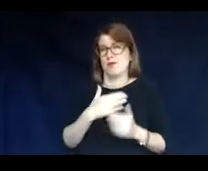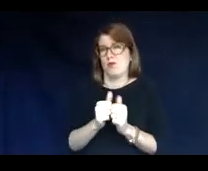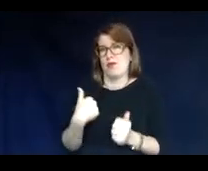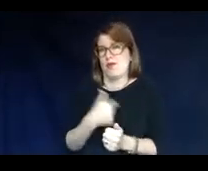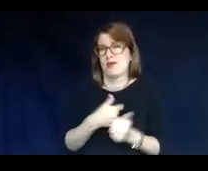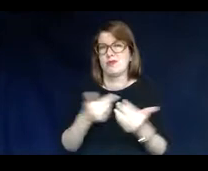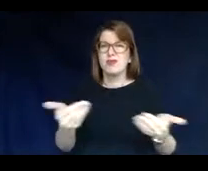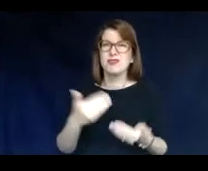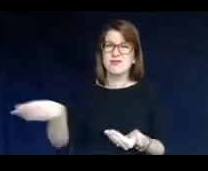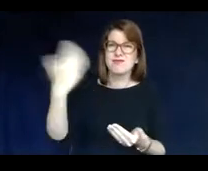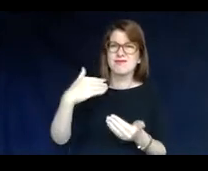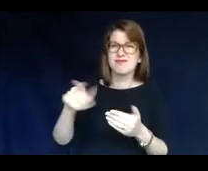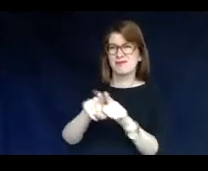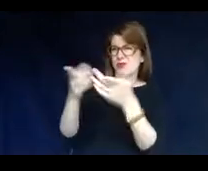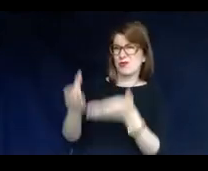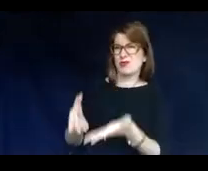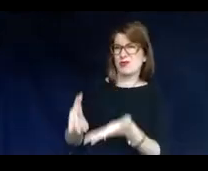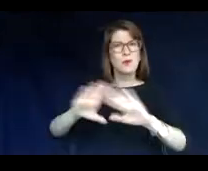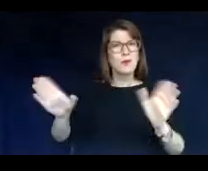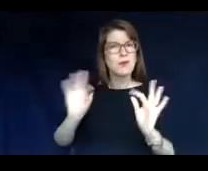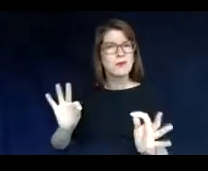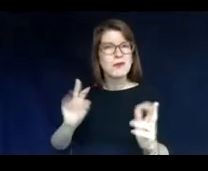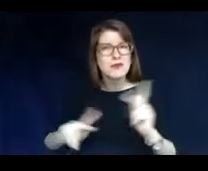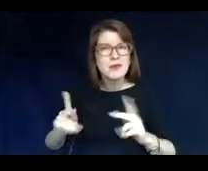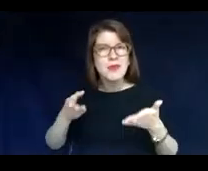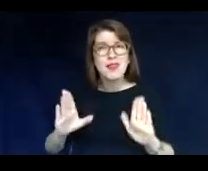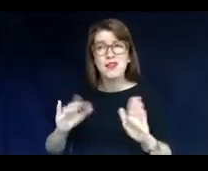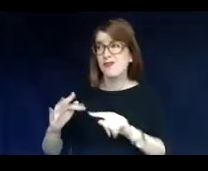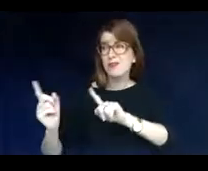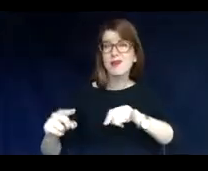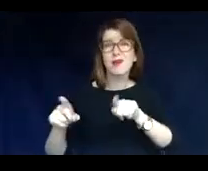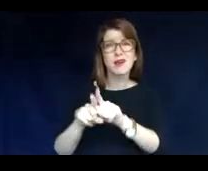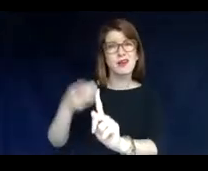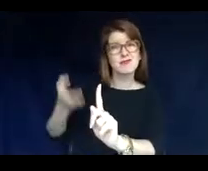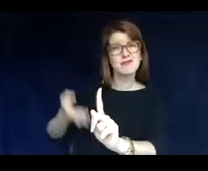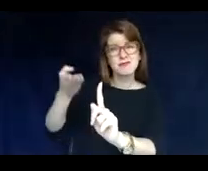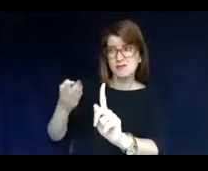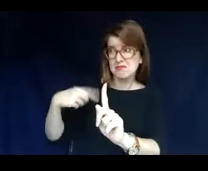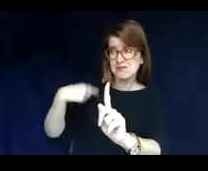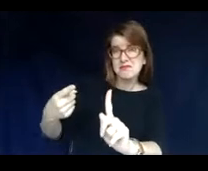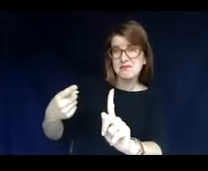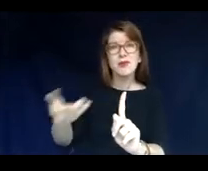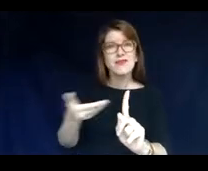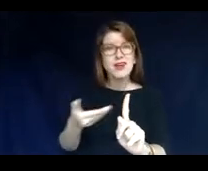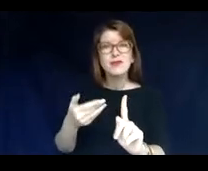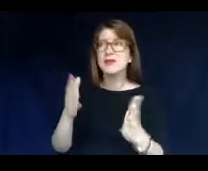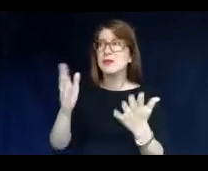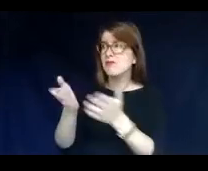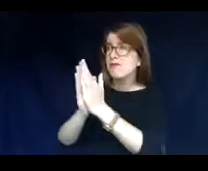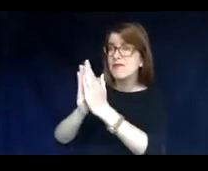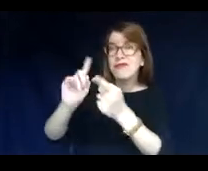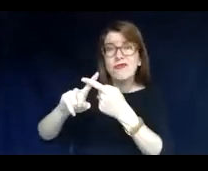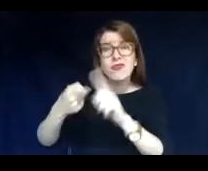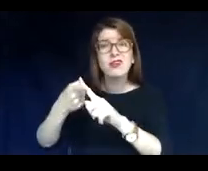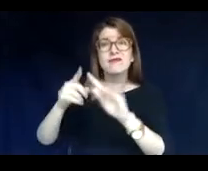are. Our motto here is no perfect people allowed. So in fact, if you've been coming as you are for a little while now, we invite you to invite a friend, a family member, a